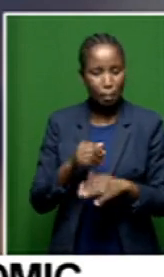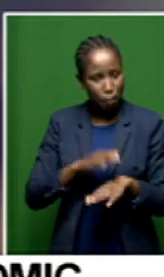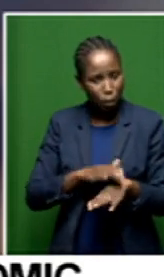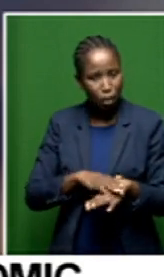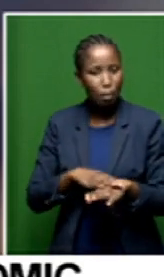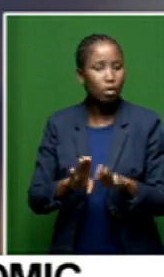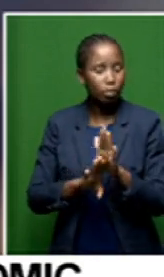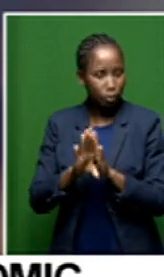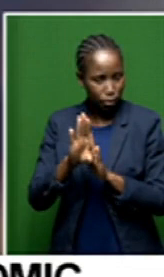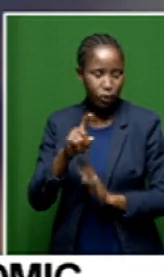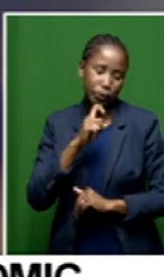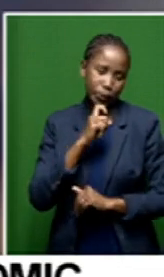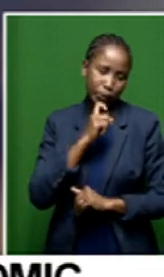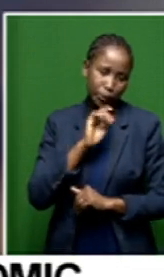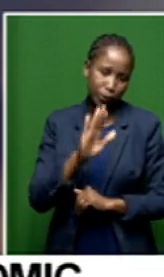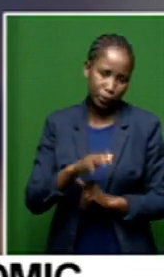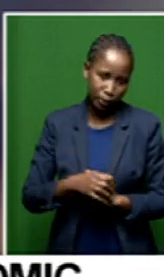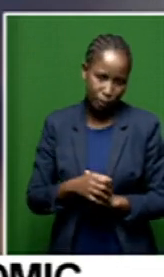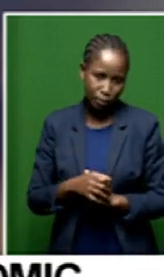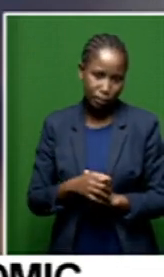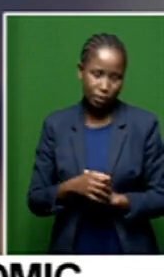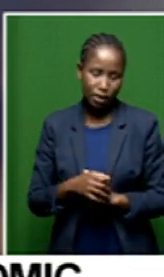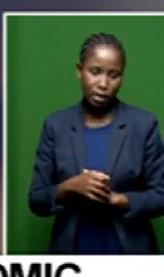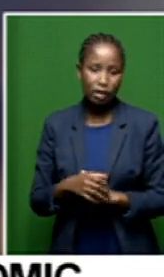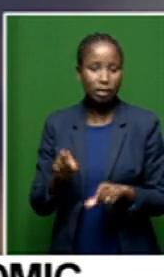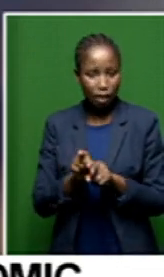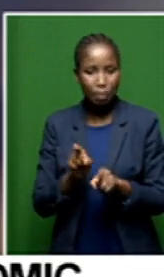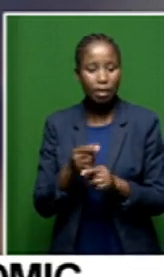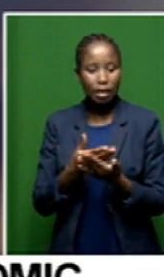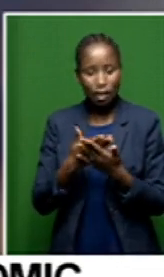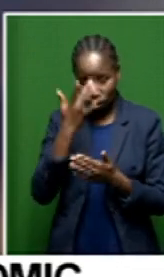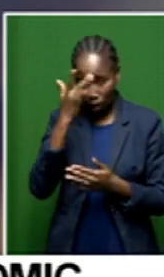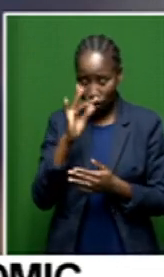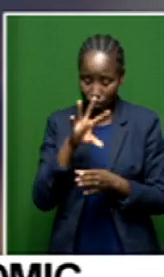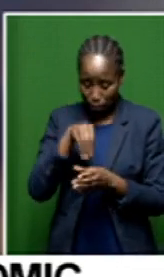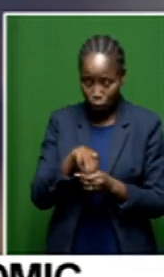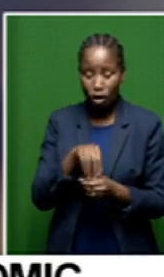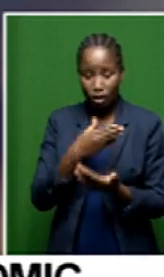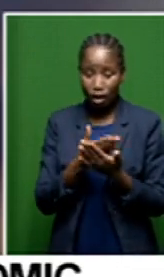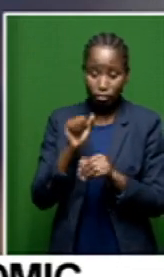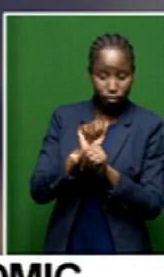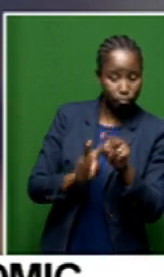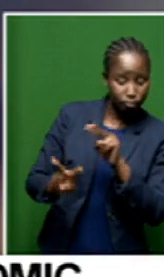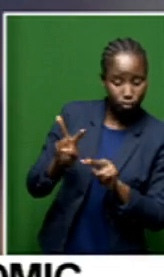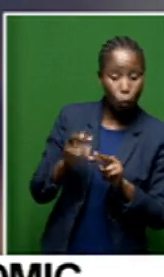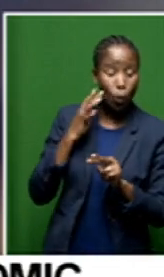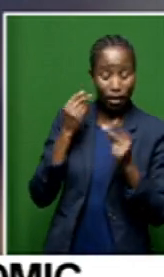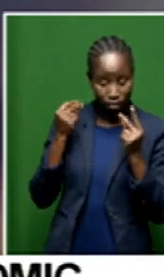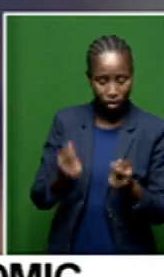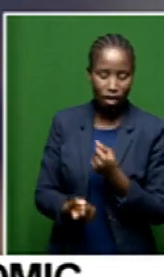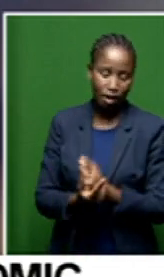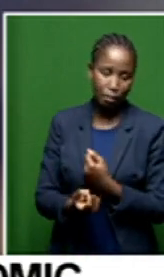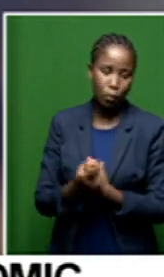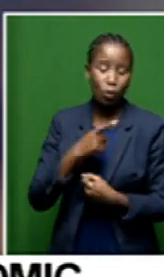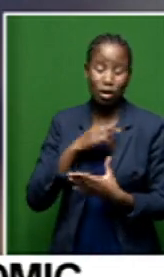accelerated in the way in which it's pressed. Intelligence gets accelerated so that we can monitor these things before they happen, because they really are damaging for the